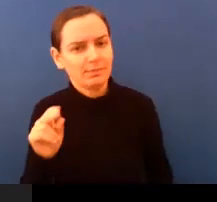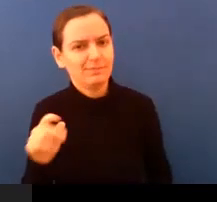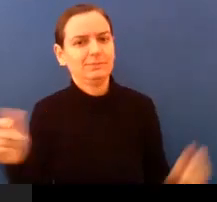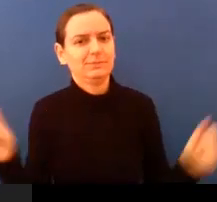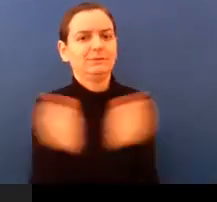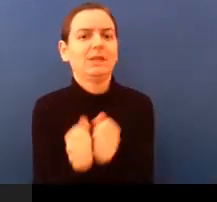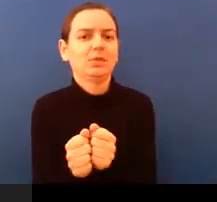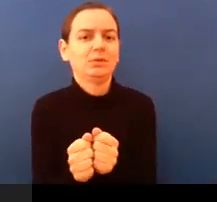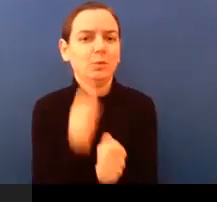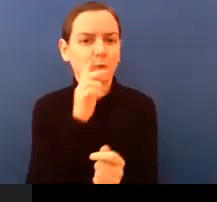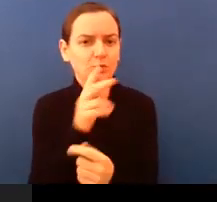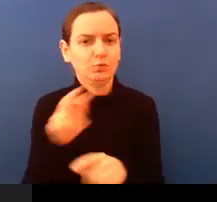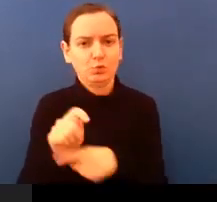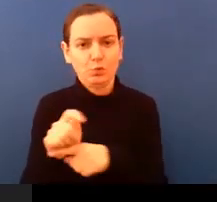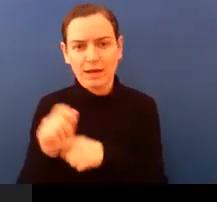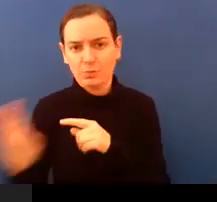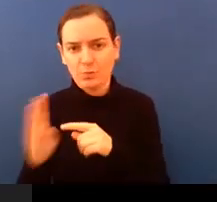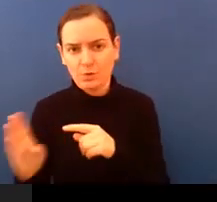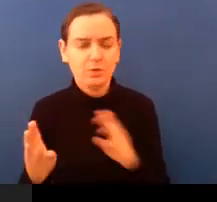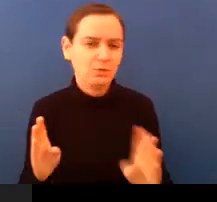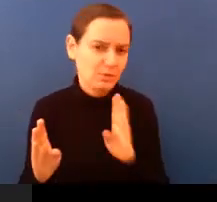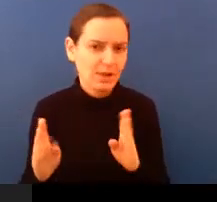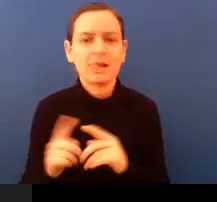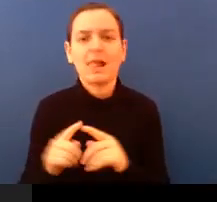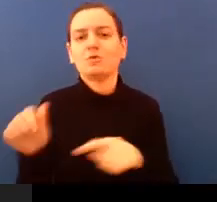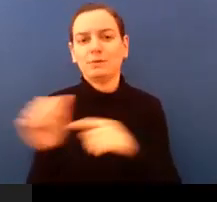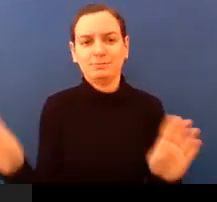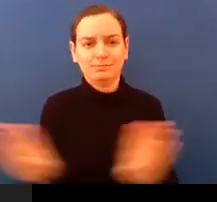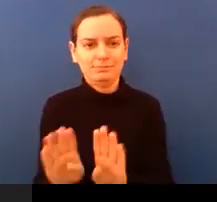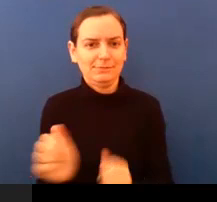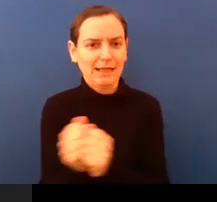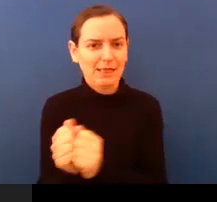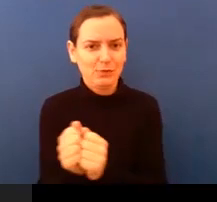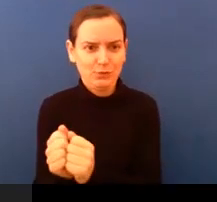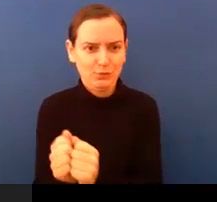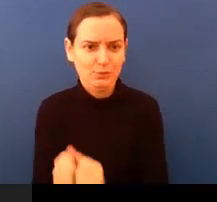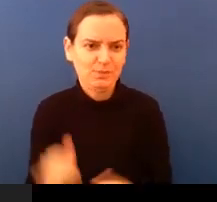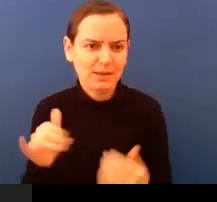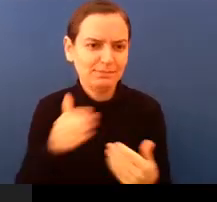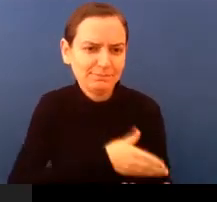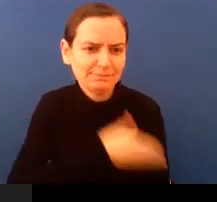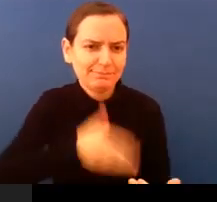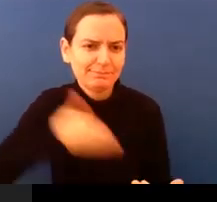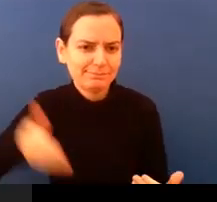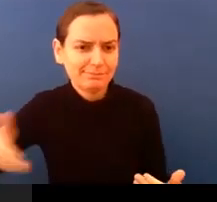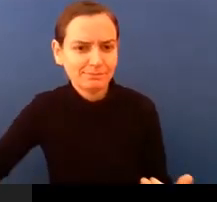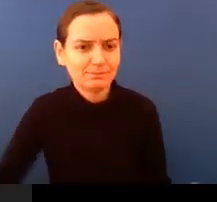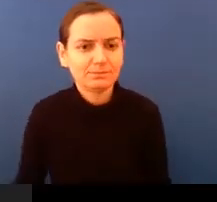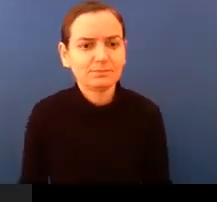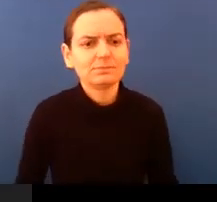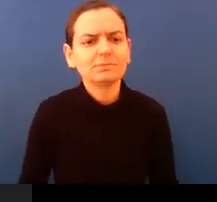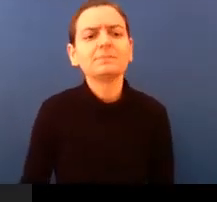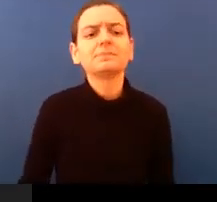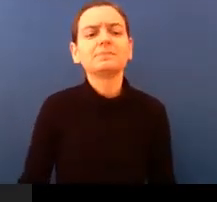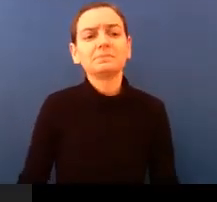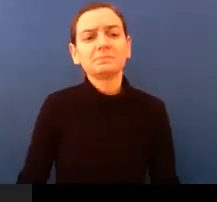Definitely talk to other guide dog users and your comms. We don't recommend,